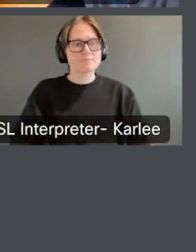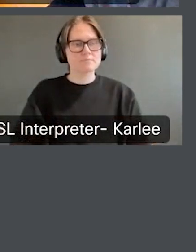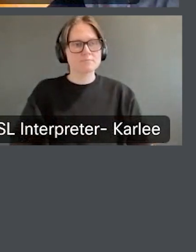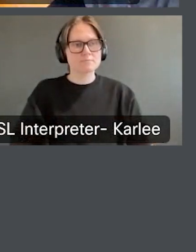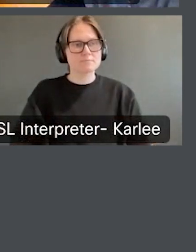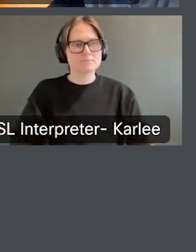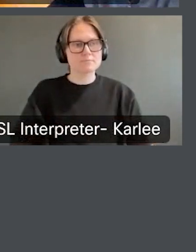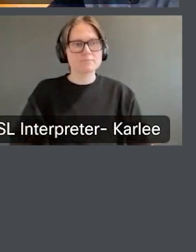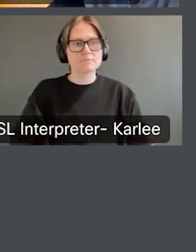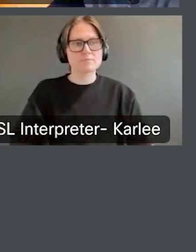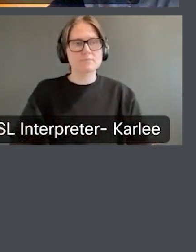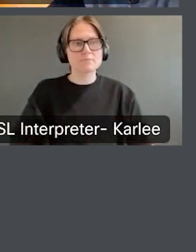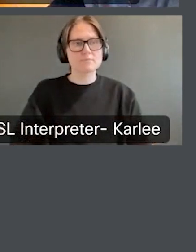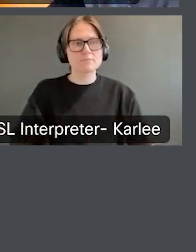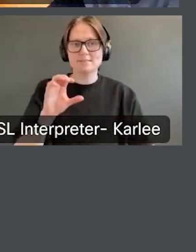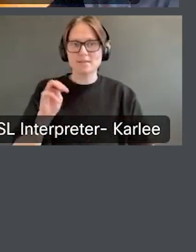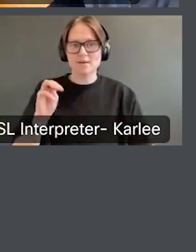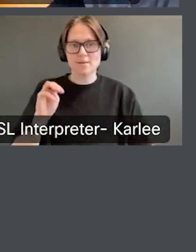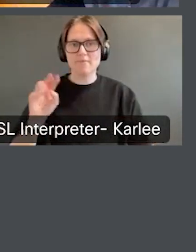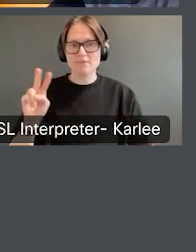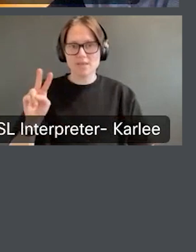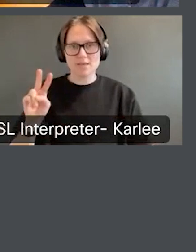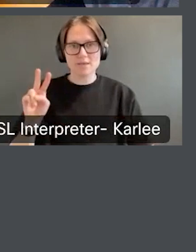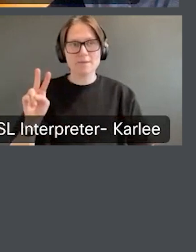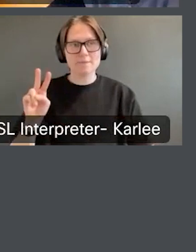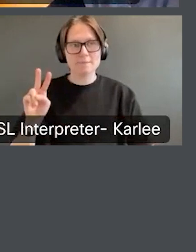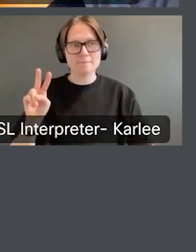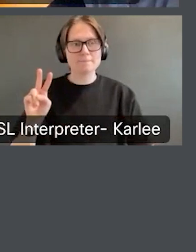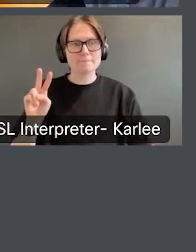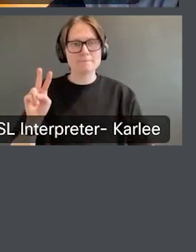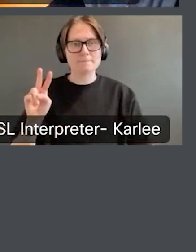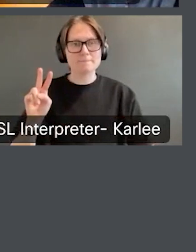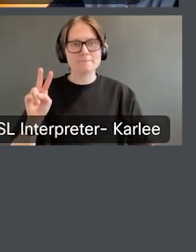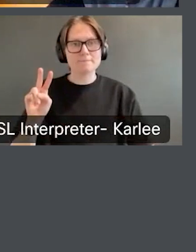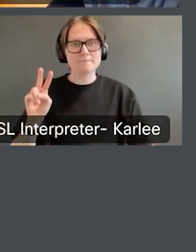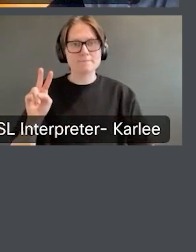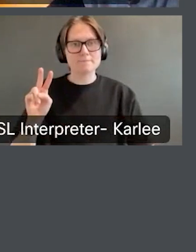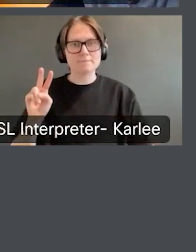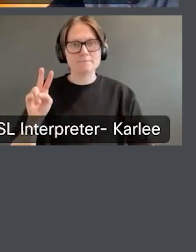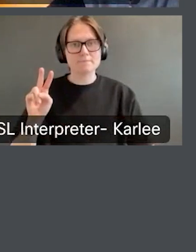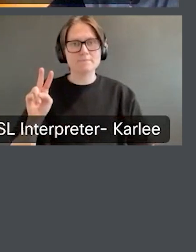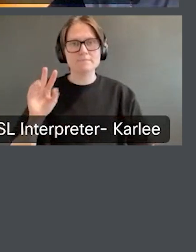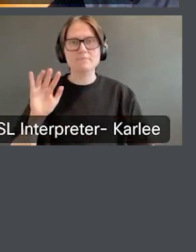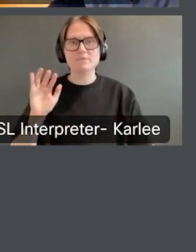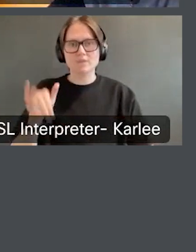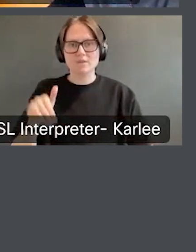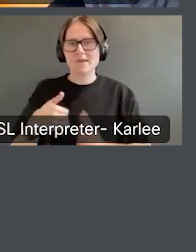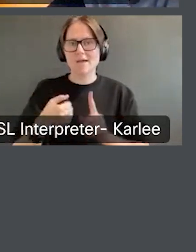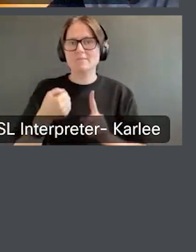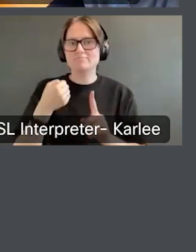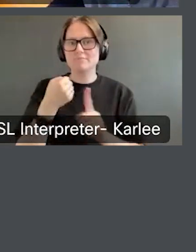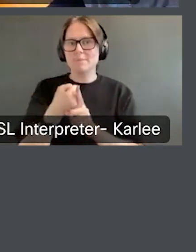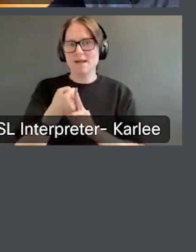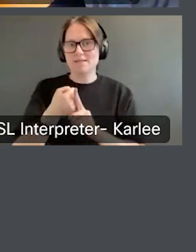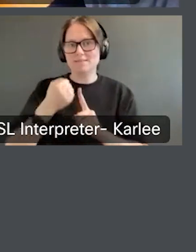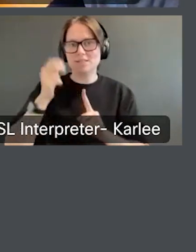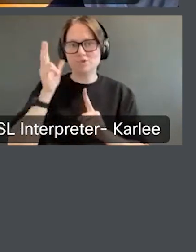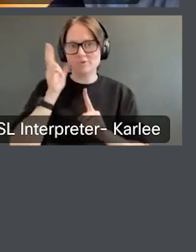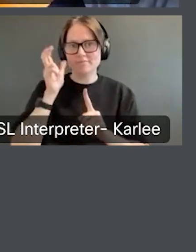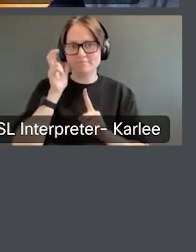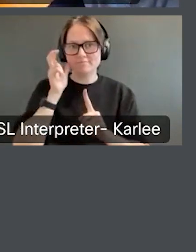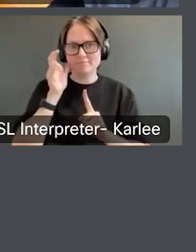cytomegalovirus that results in an impact in hearing is